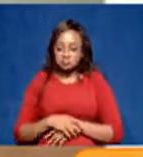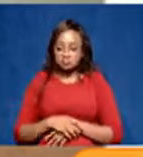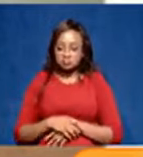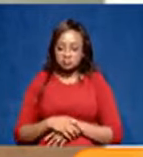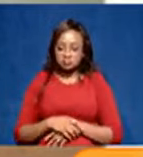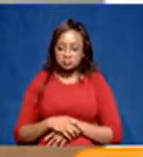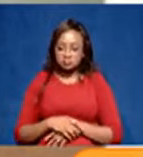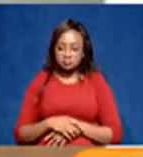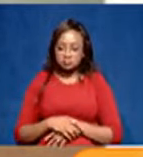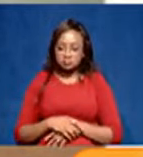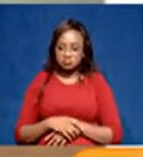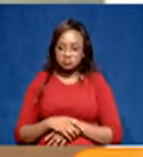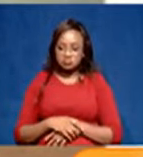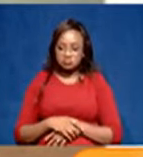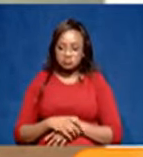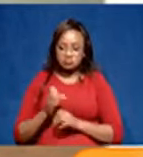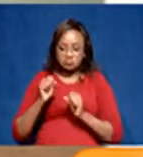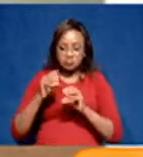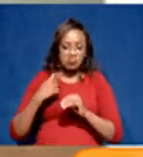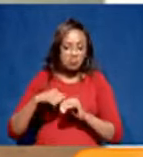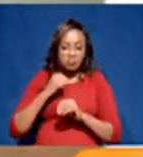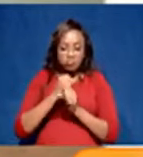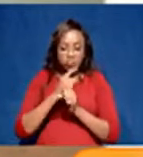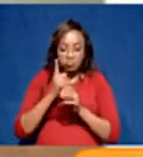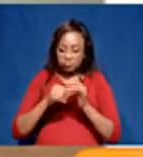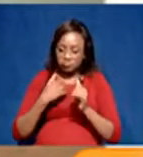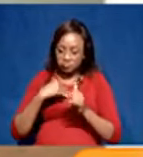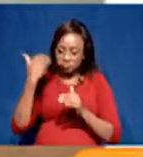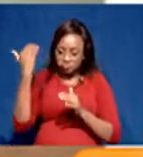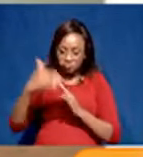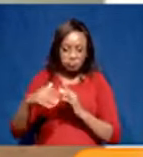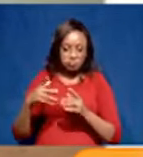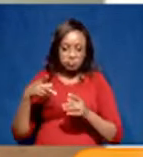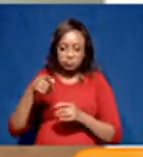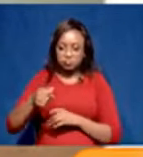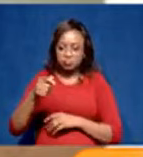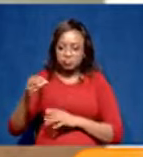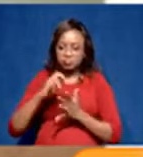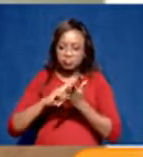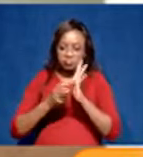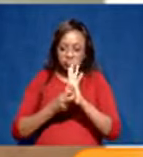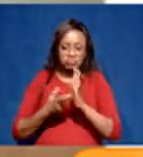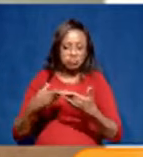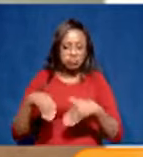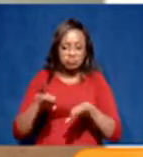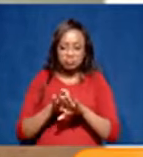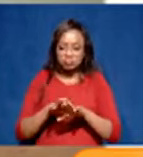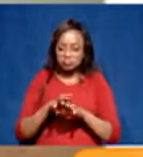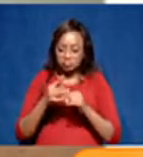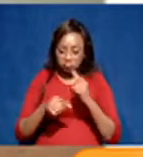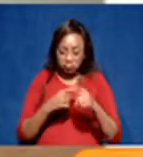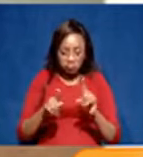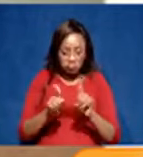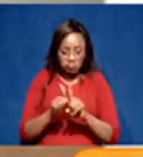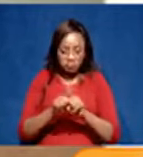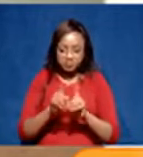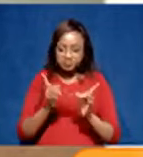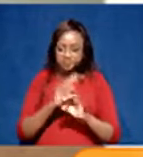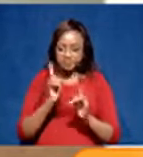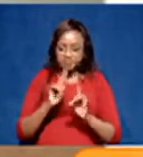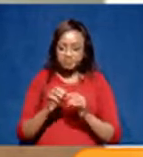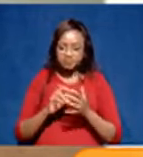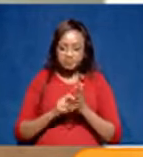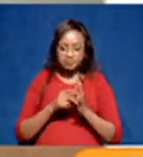So what did we do? Immediately we said, we are not going to proceed with these contracts as they are. So those contracts